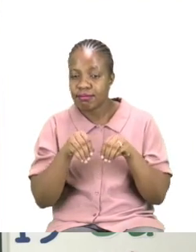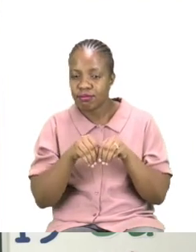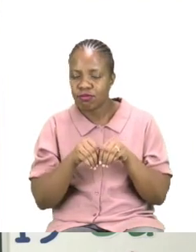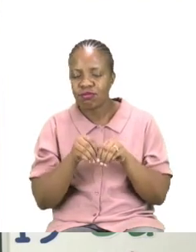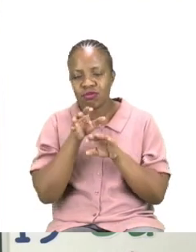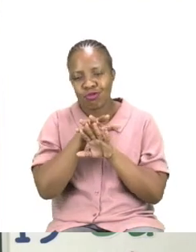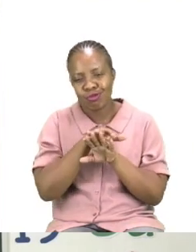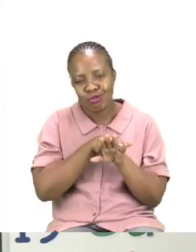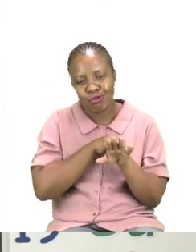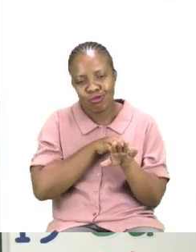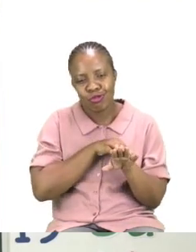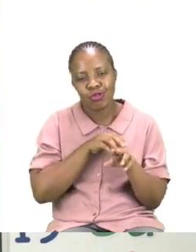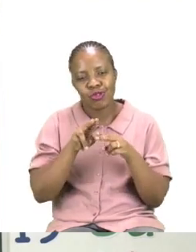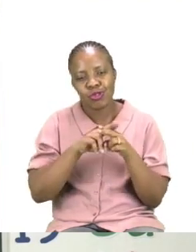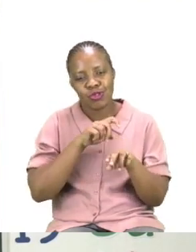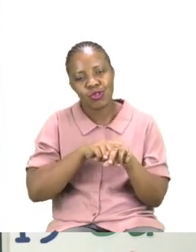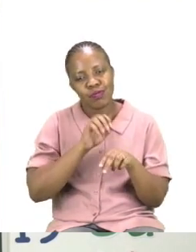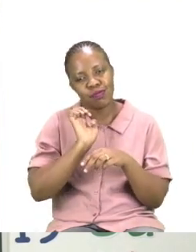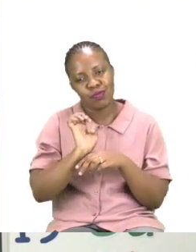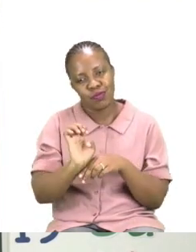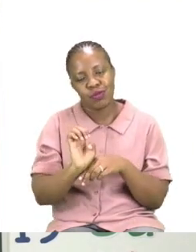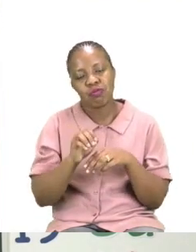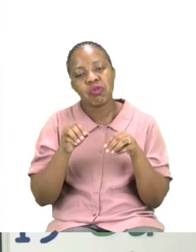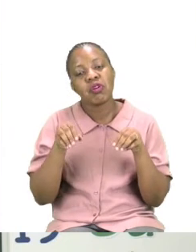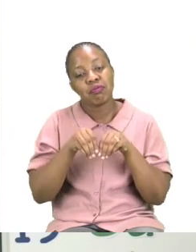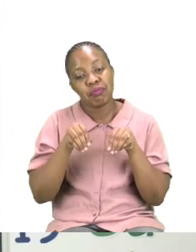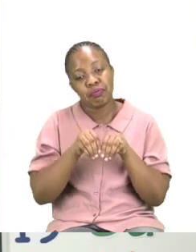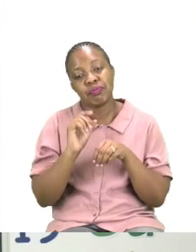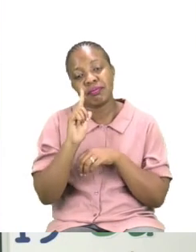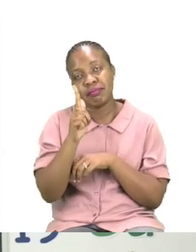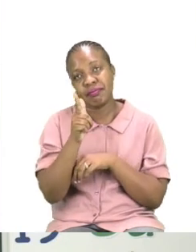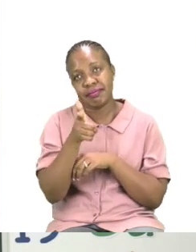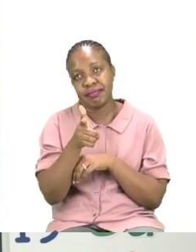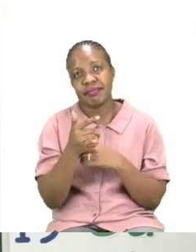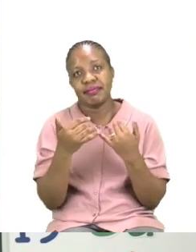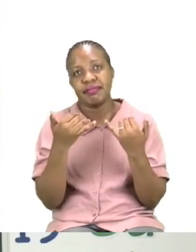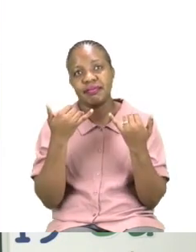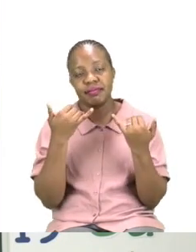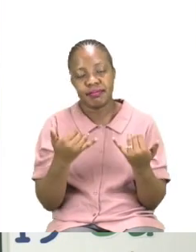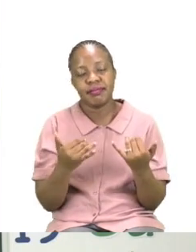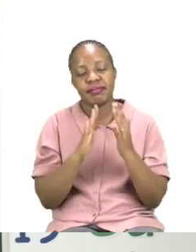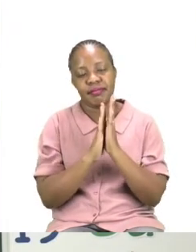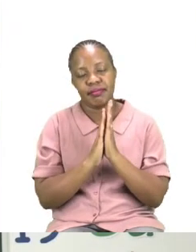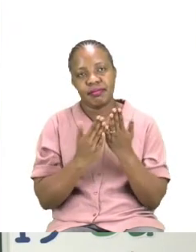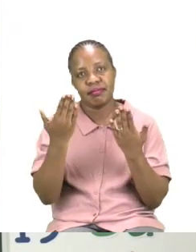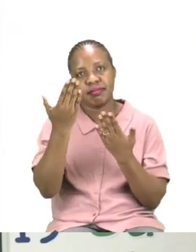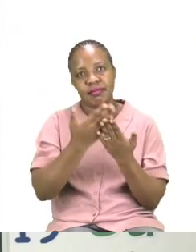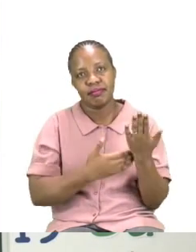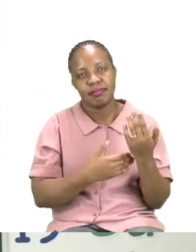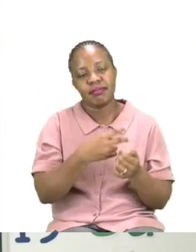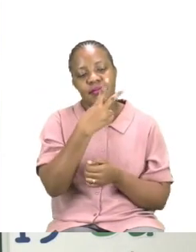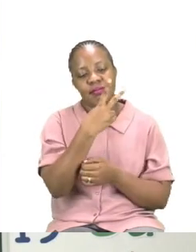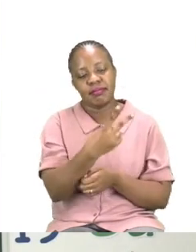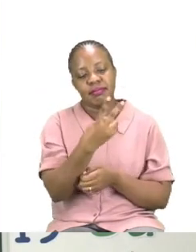So I will leave you to do it for later. Right now, let us go to page